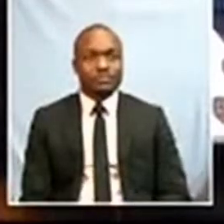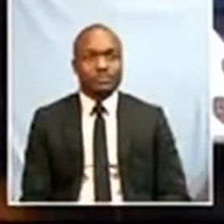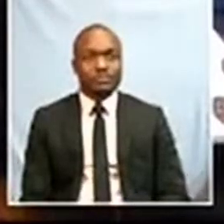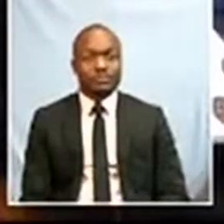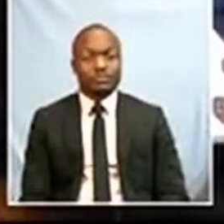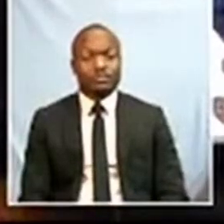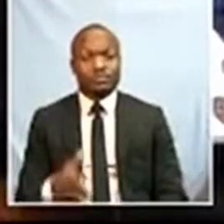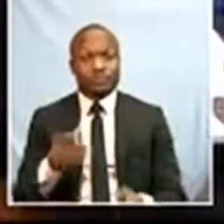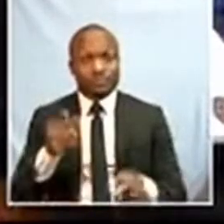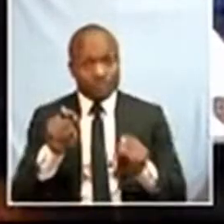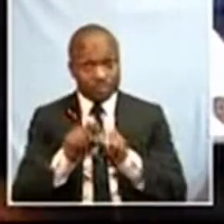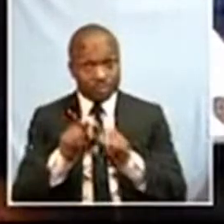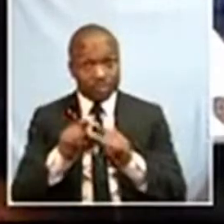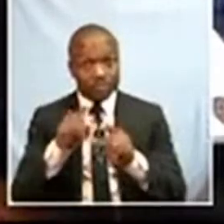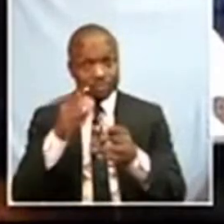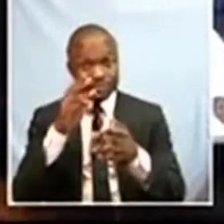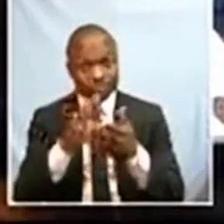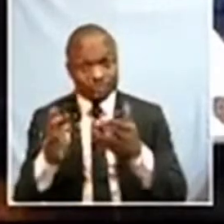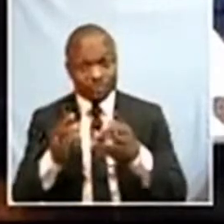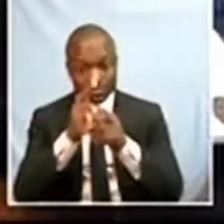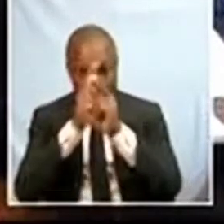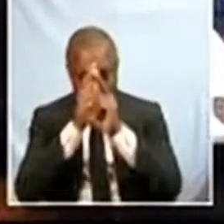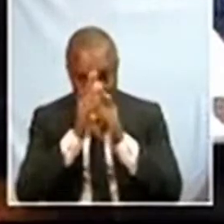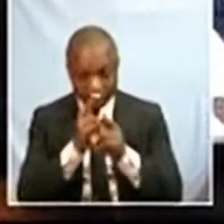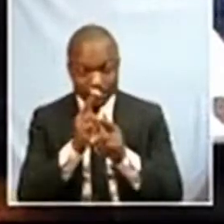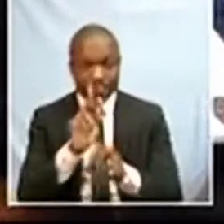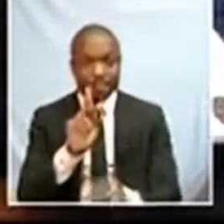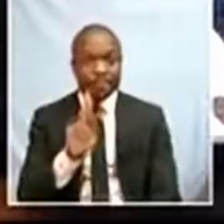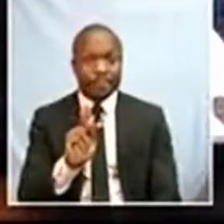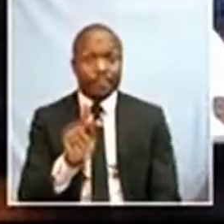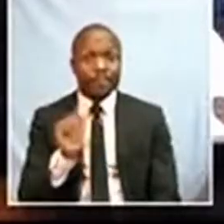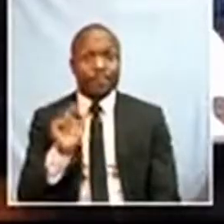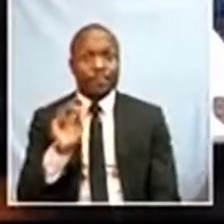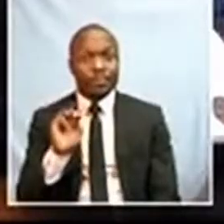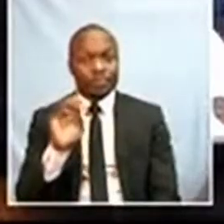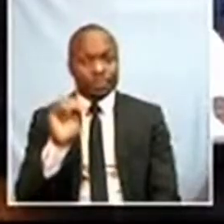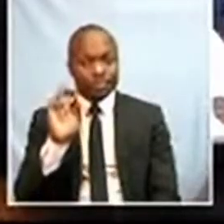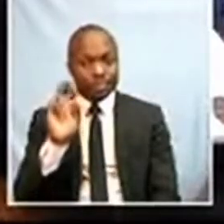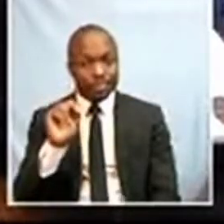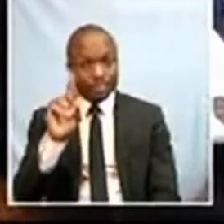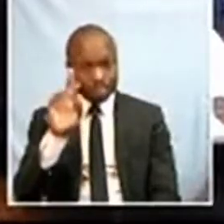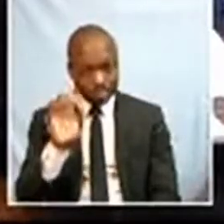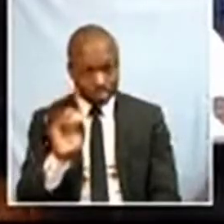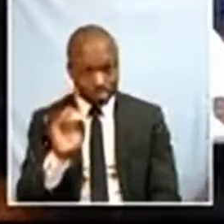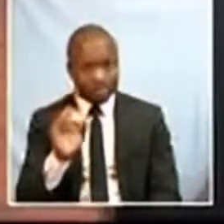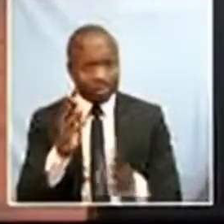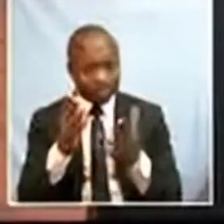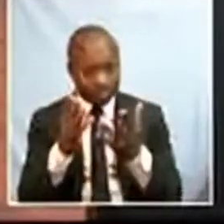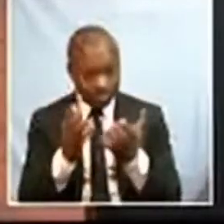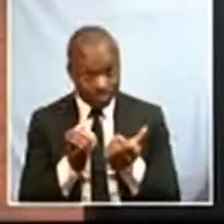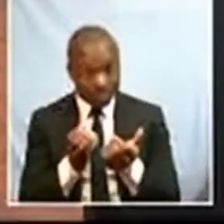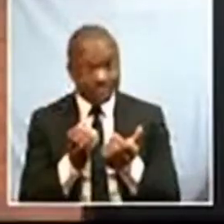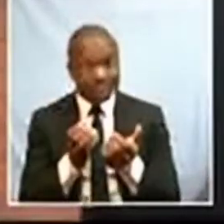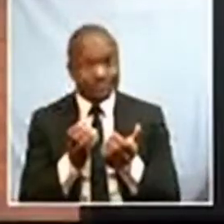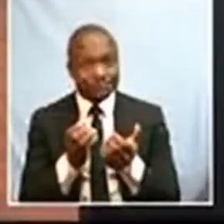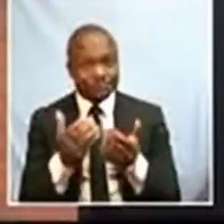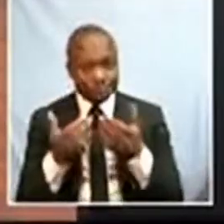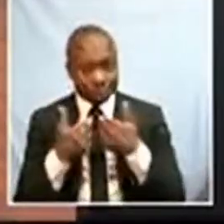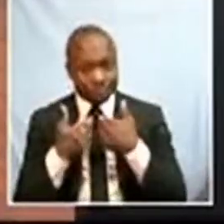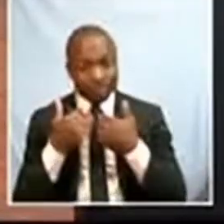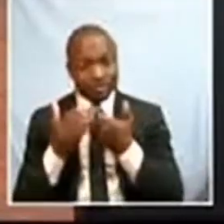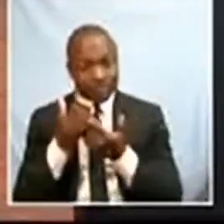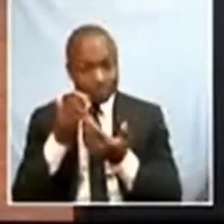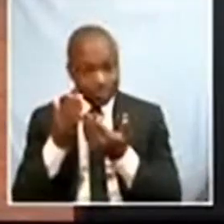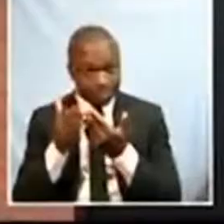On this matter? Yes, Honorable Kaman. Through your chair, I would like to have some comfort